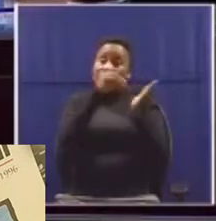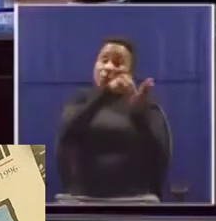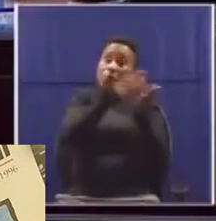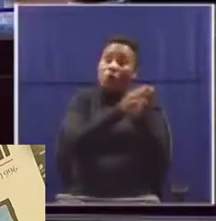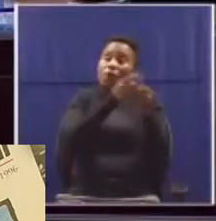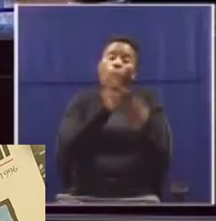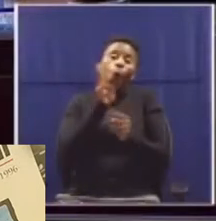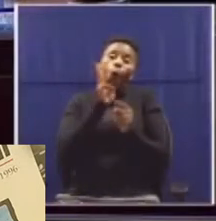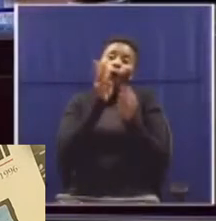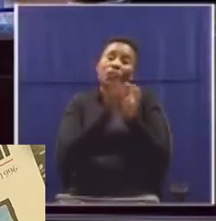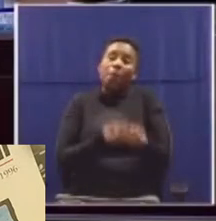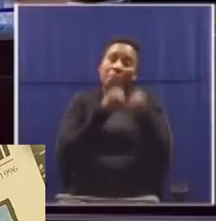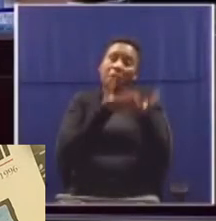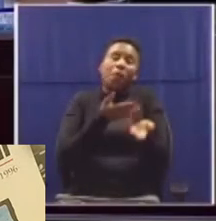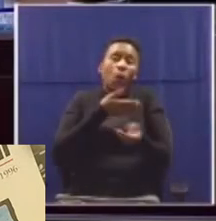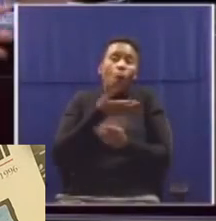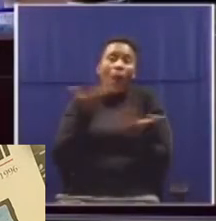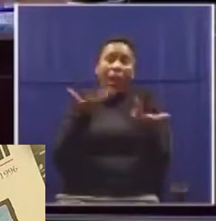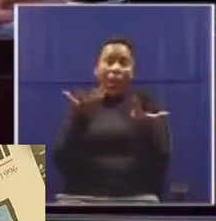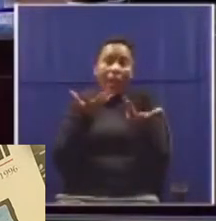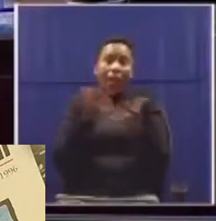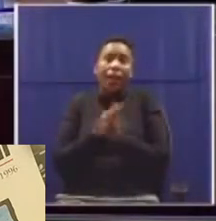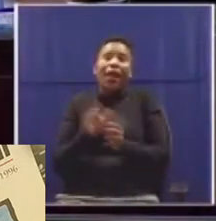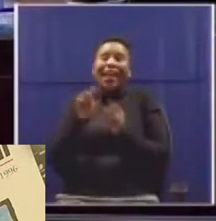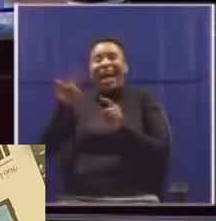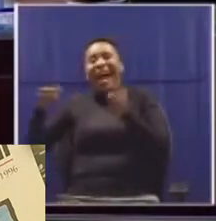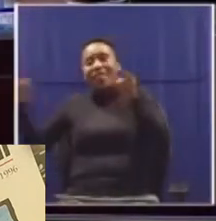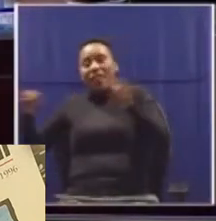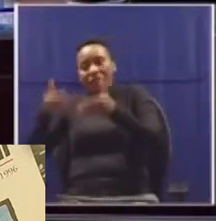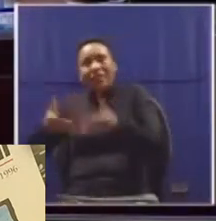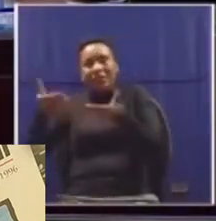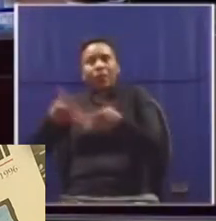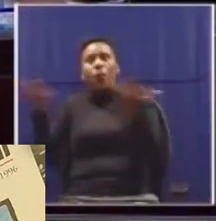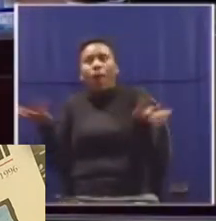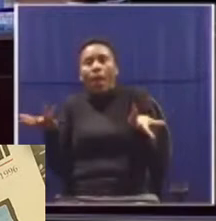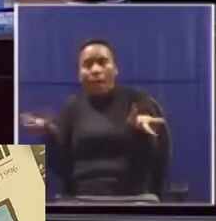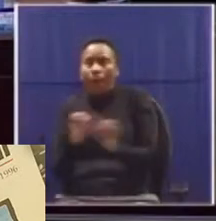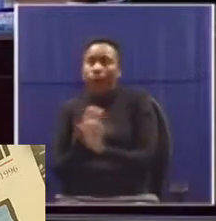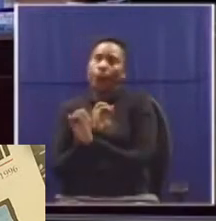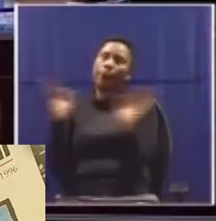the provision of practically every other service went